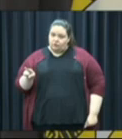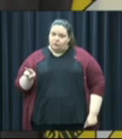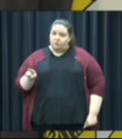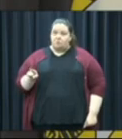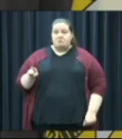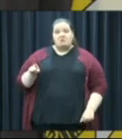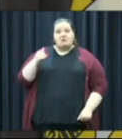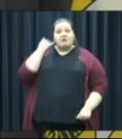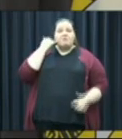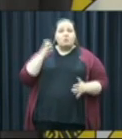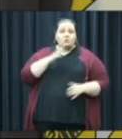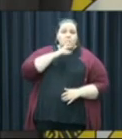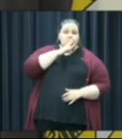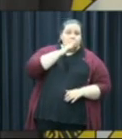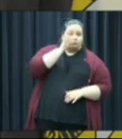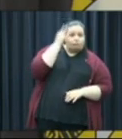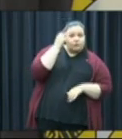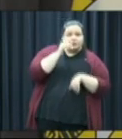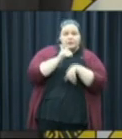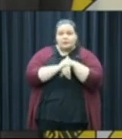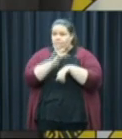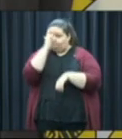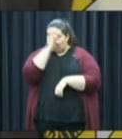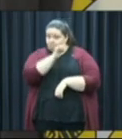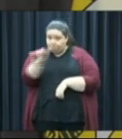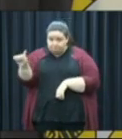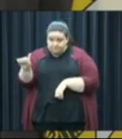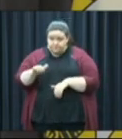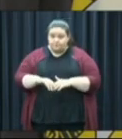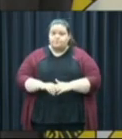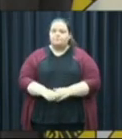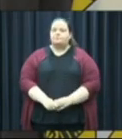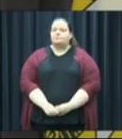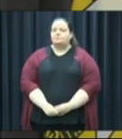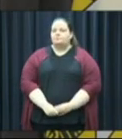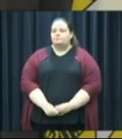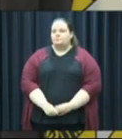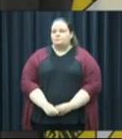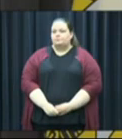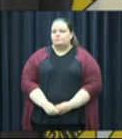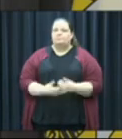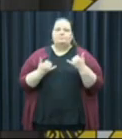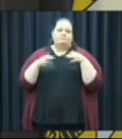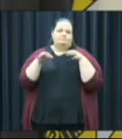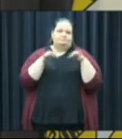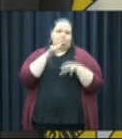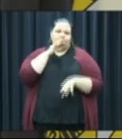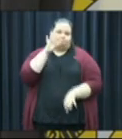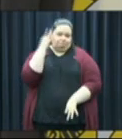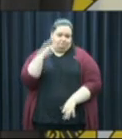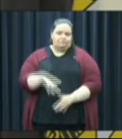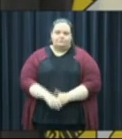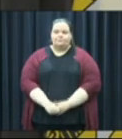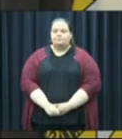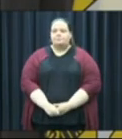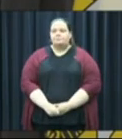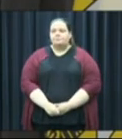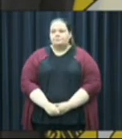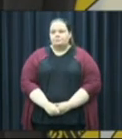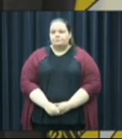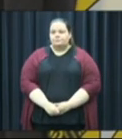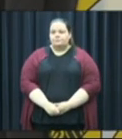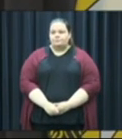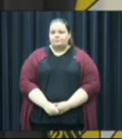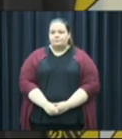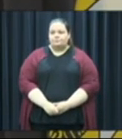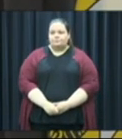pose your question in the language of your choice. Nous allons maintenant procéder aux questions des journalistes. Vous